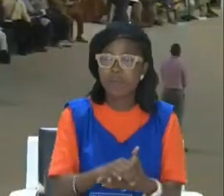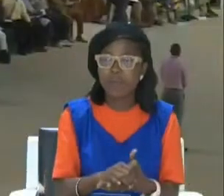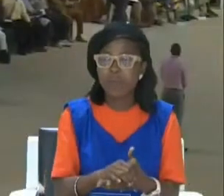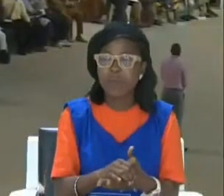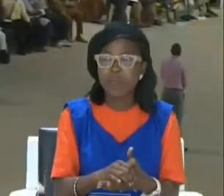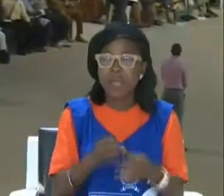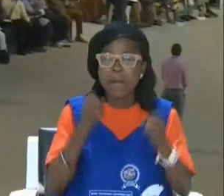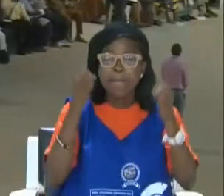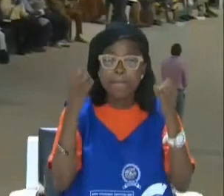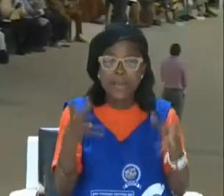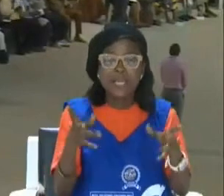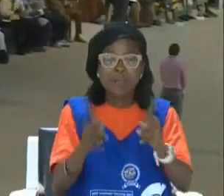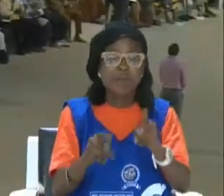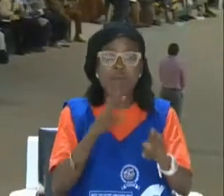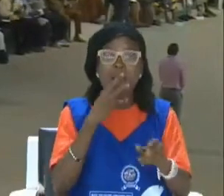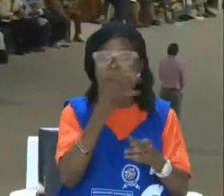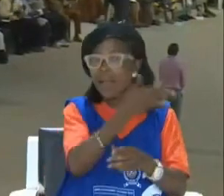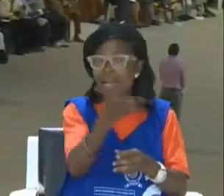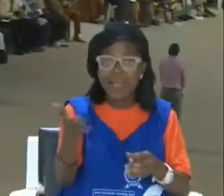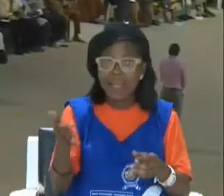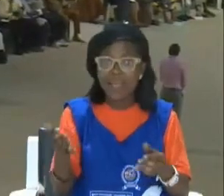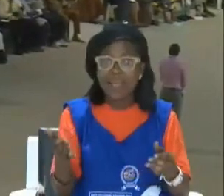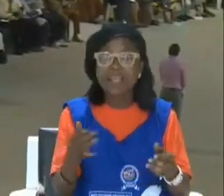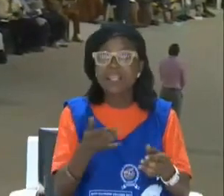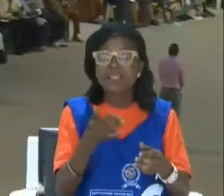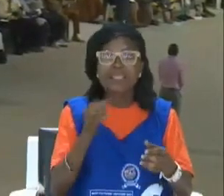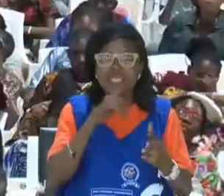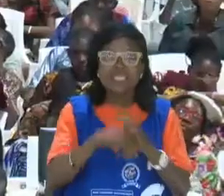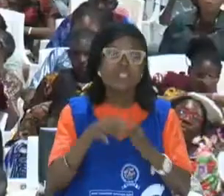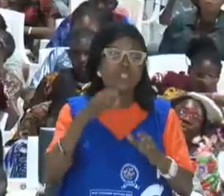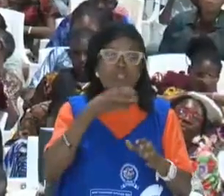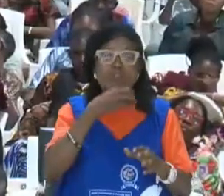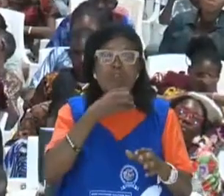We are many here. We are many in the old auditorium,